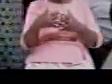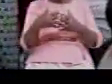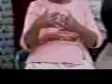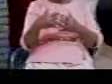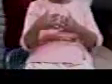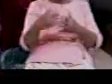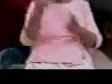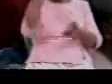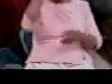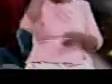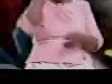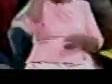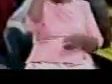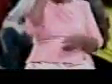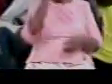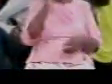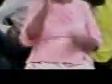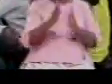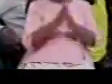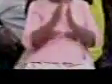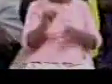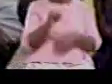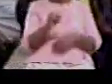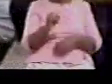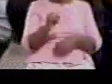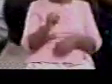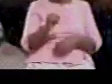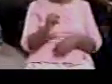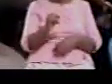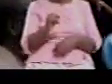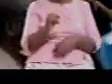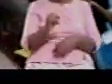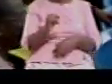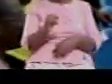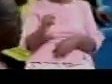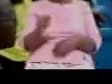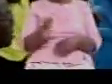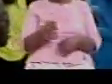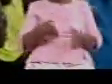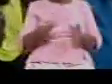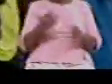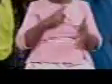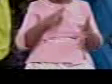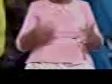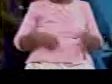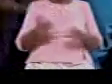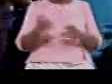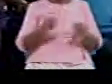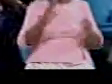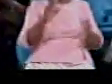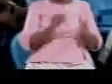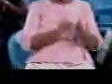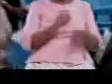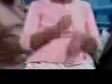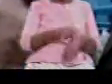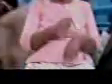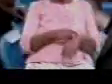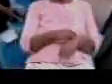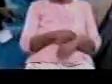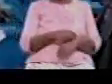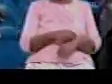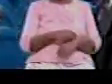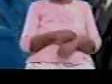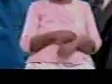In Russia, are you crying to God? Let the Lord set my time. Let him set your time.